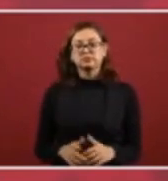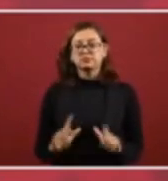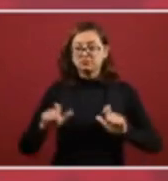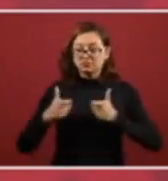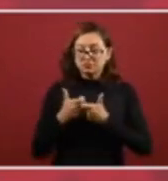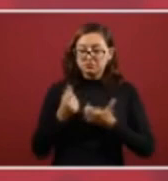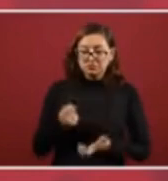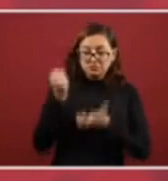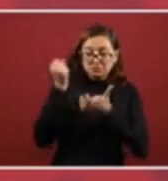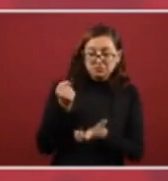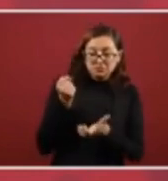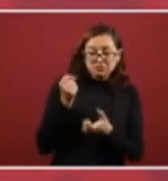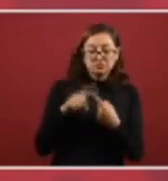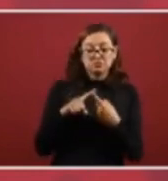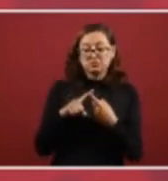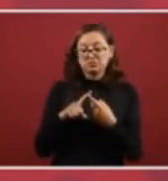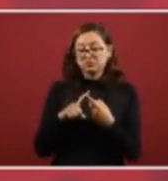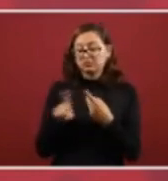if we have the funds,